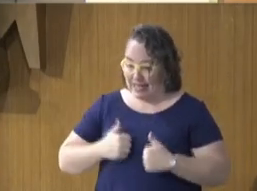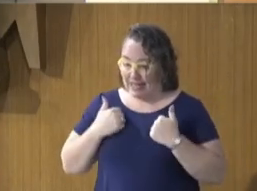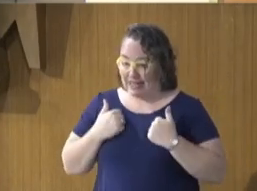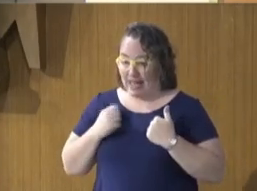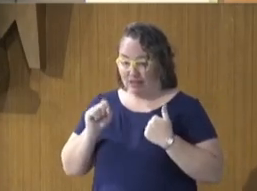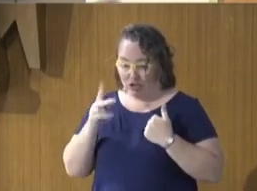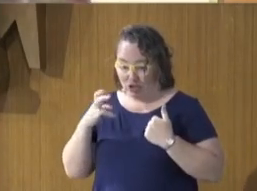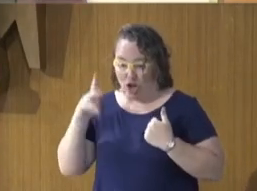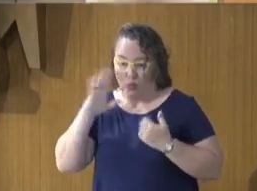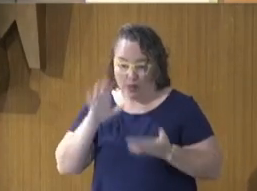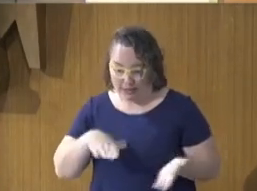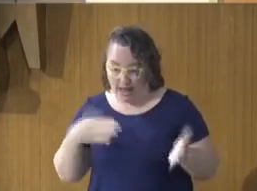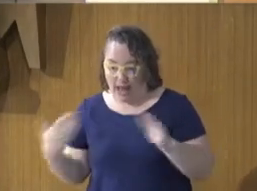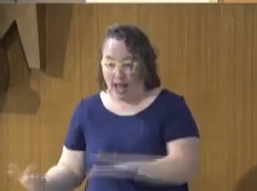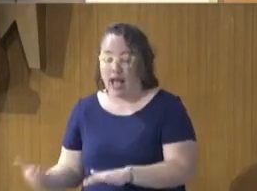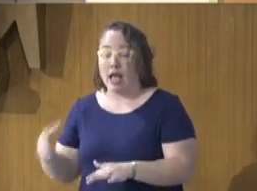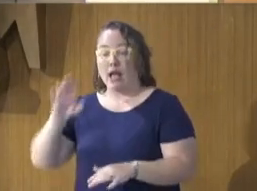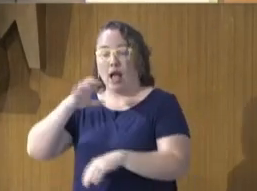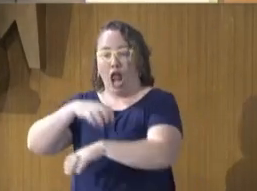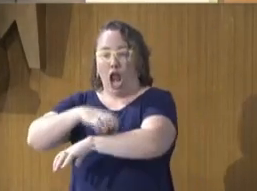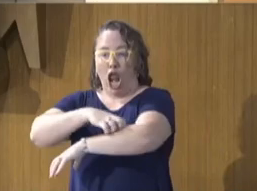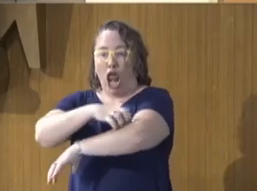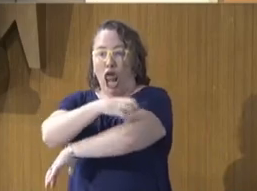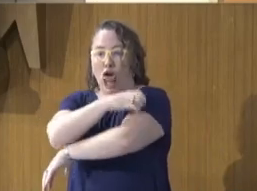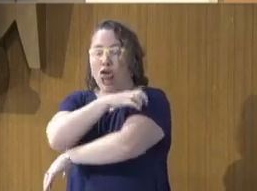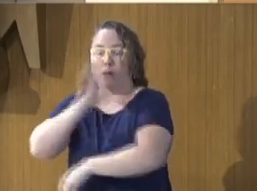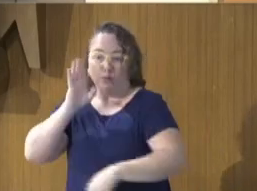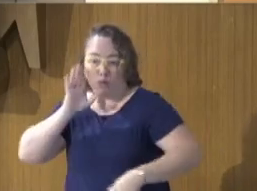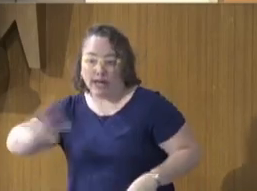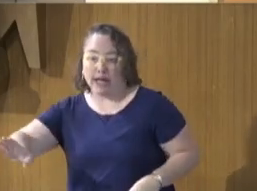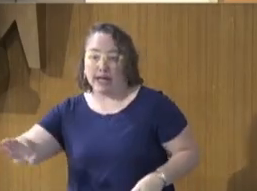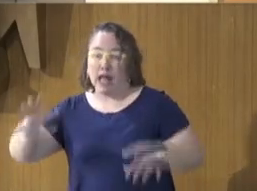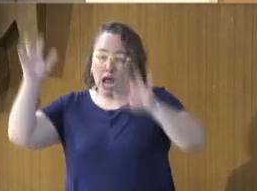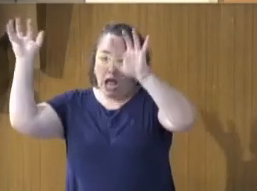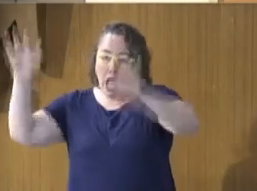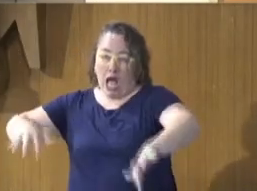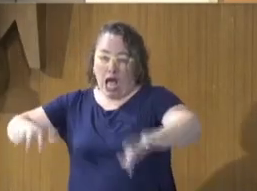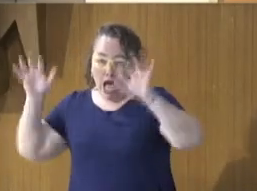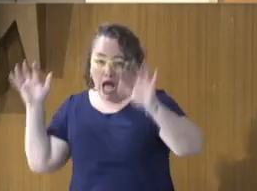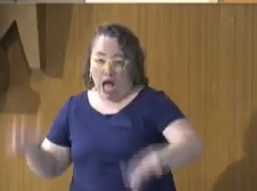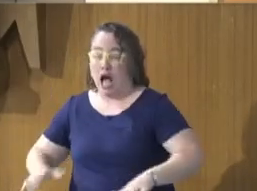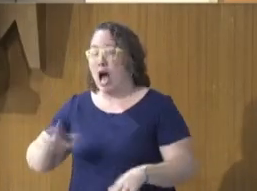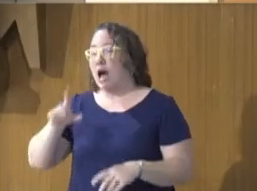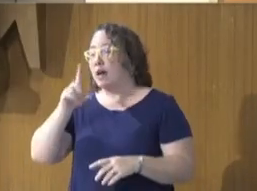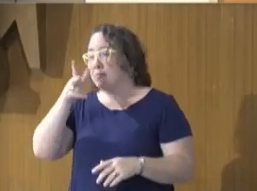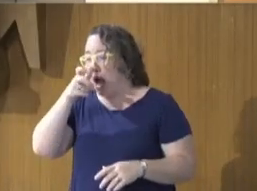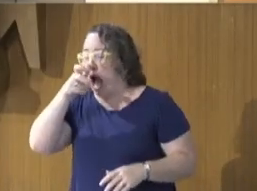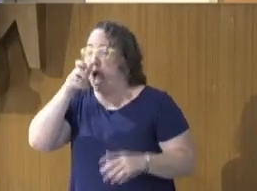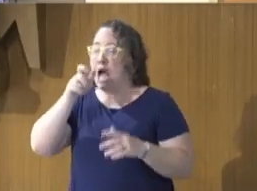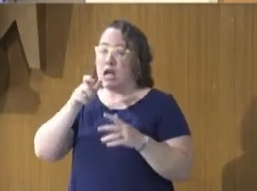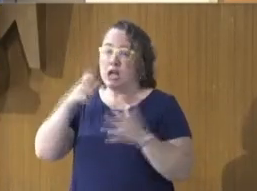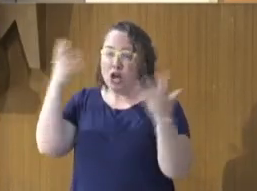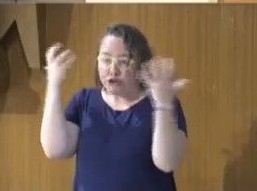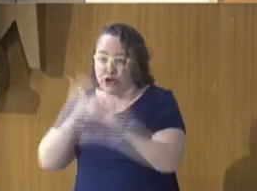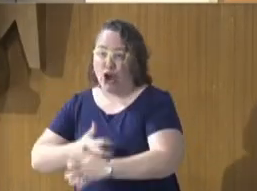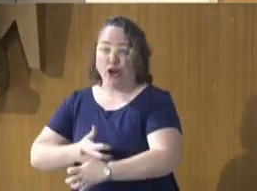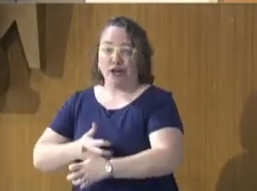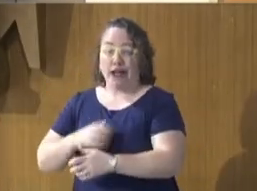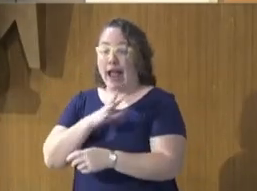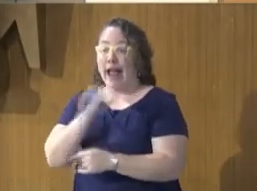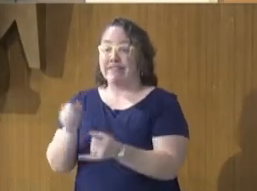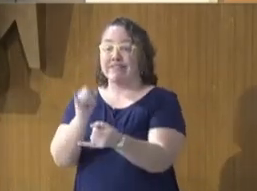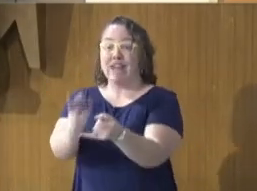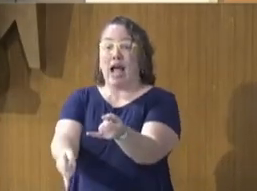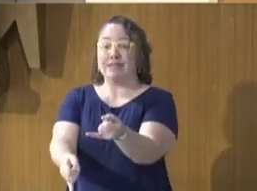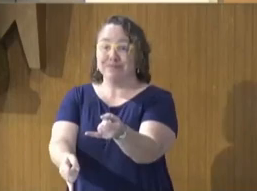die. There will be boils on everyone's bodies, hail, locusts, complete darkness, and finally,